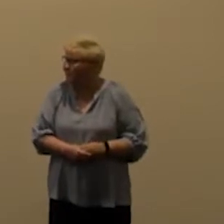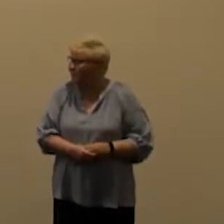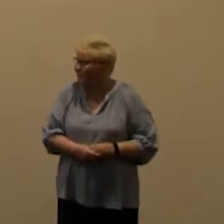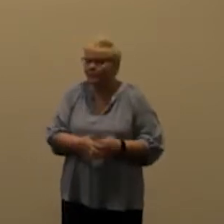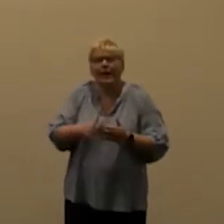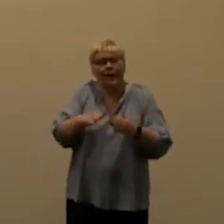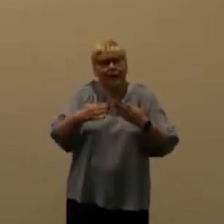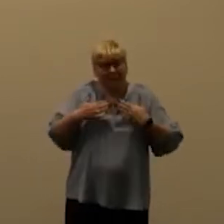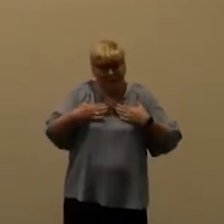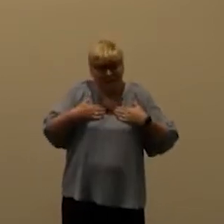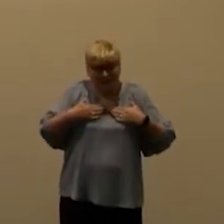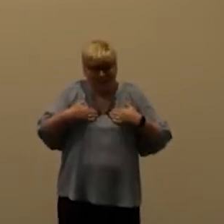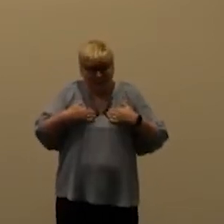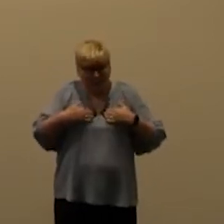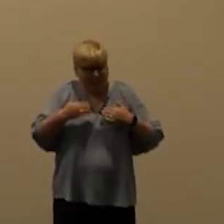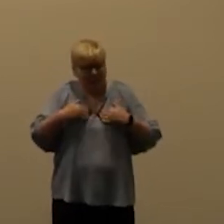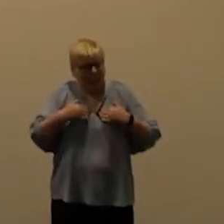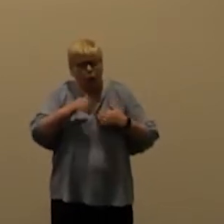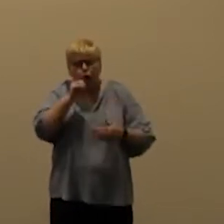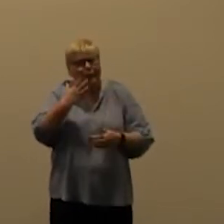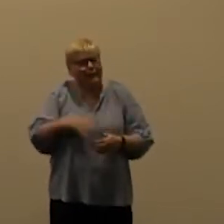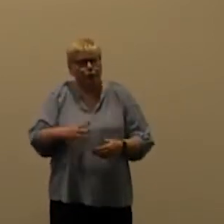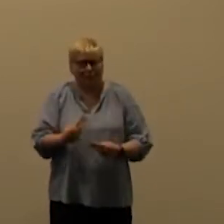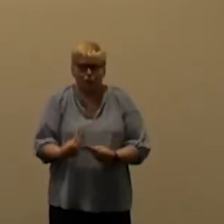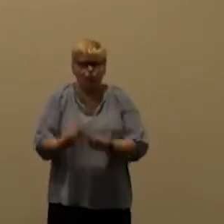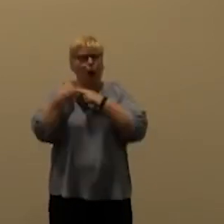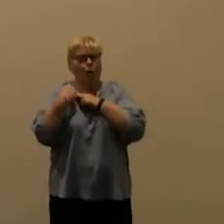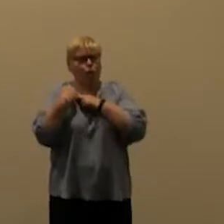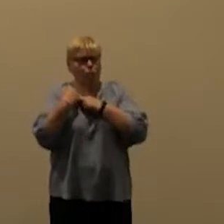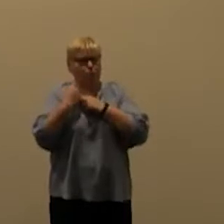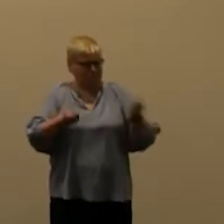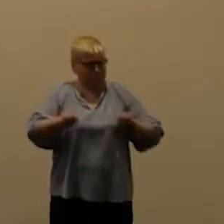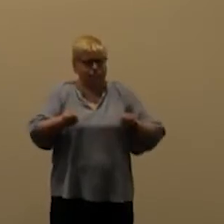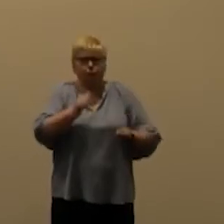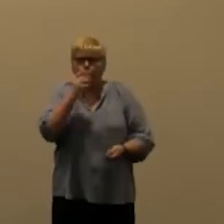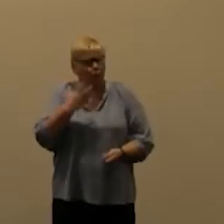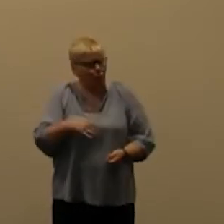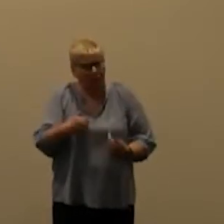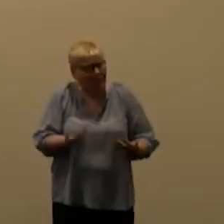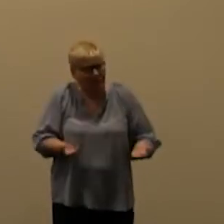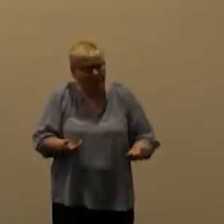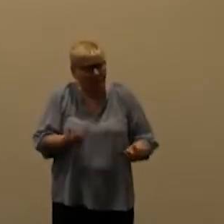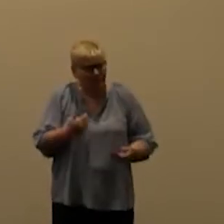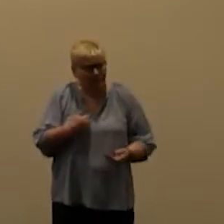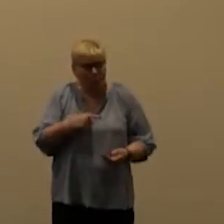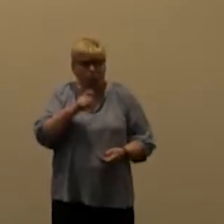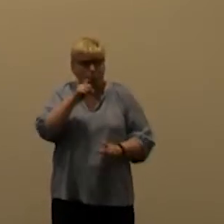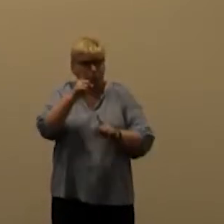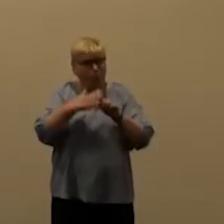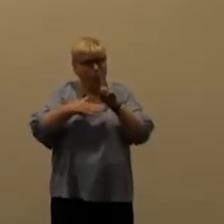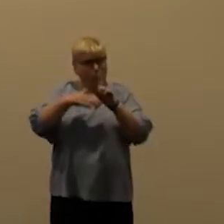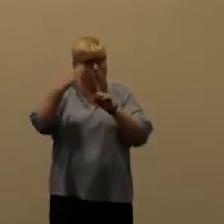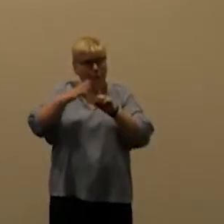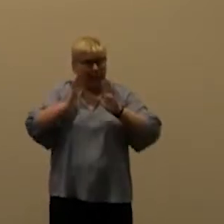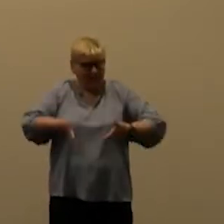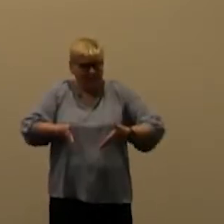For me, I don't need to be in charge, and I think that's quite interesting. You get the baby boomers, we're not all at the top of the